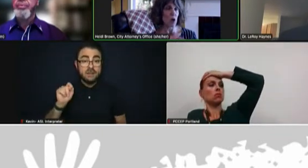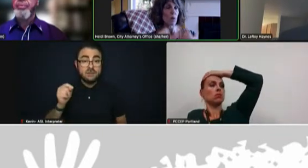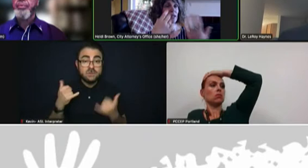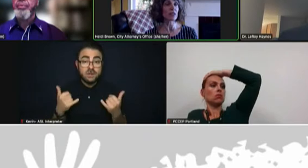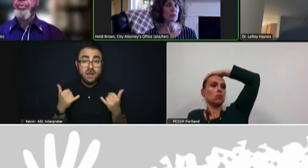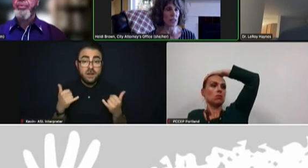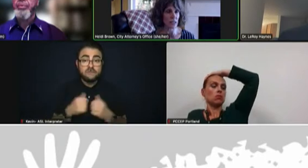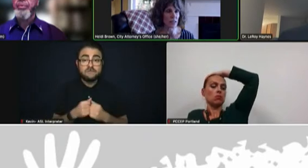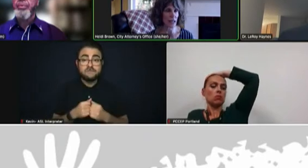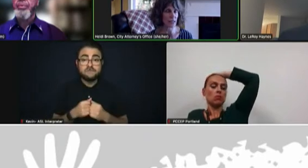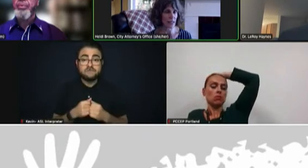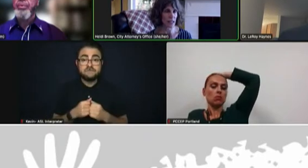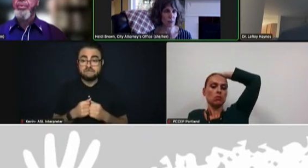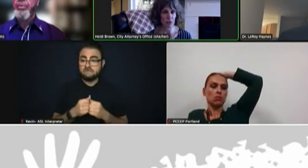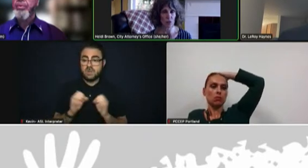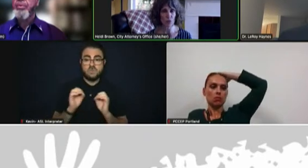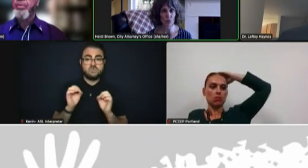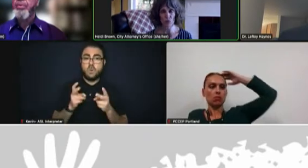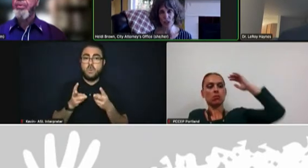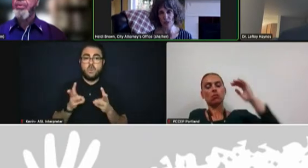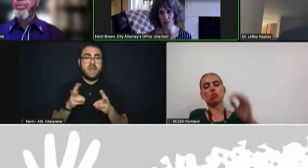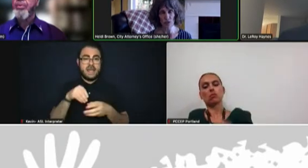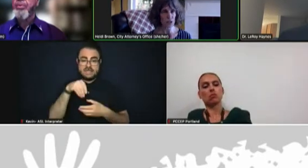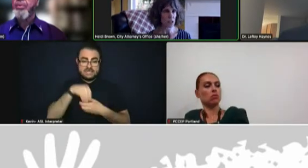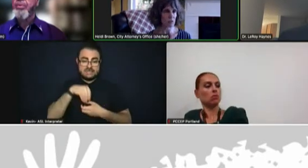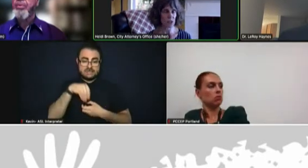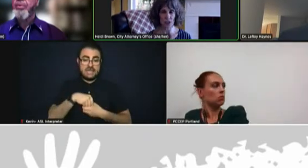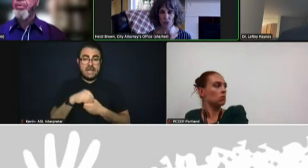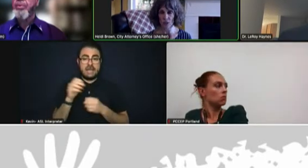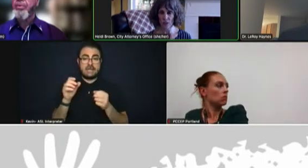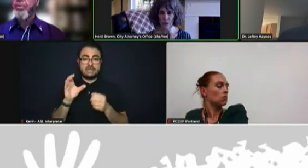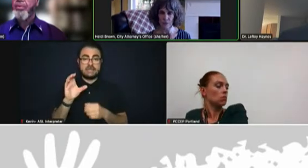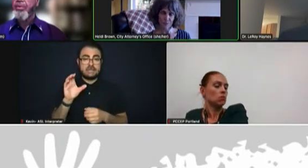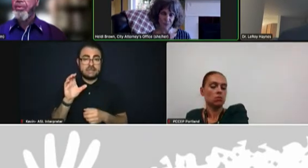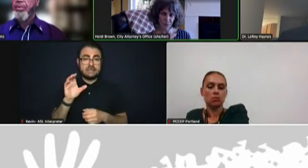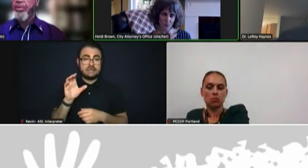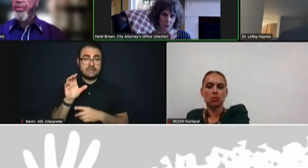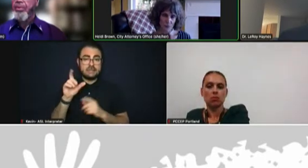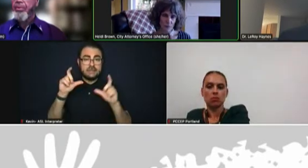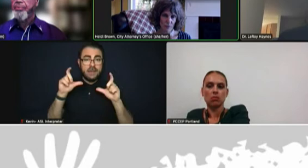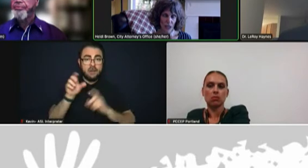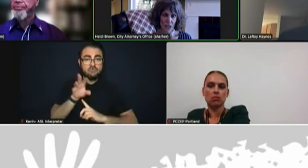there's no way to get inside that camera to change the footage in any way.